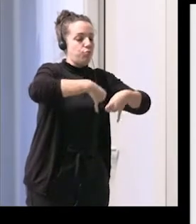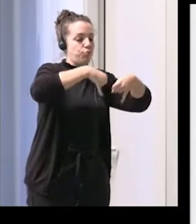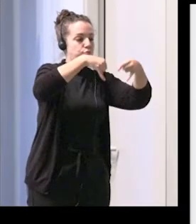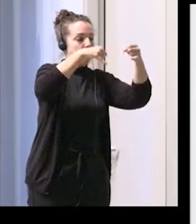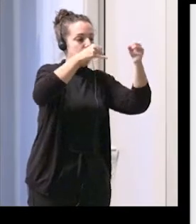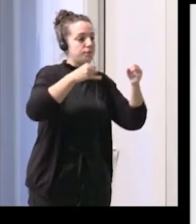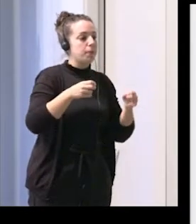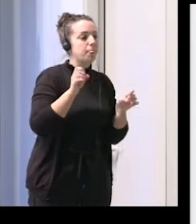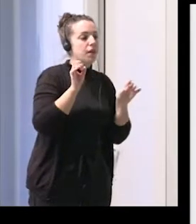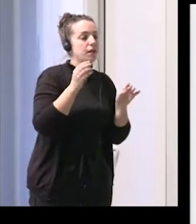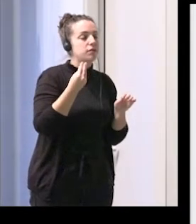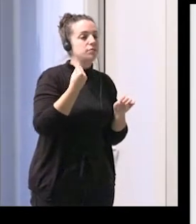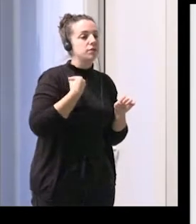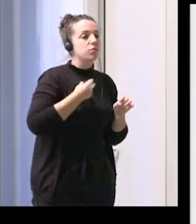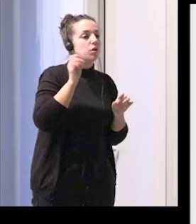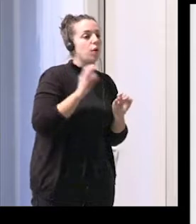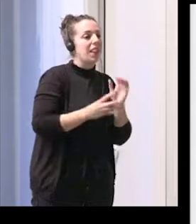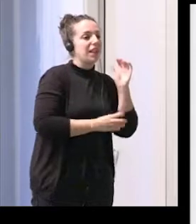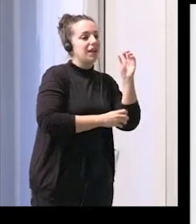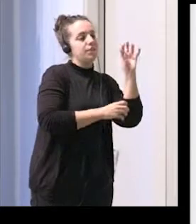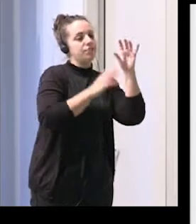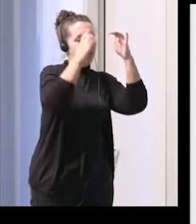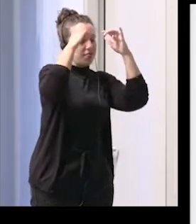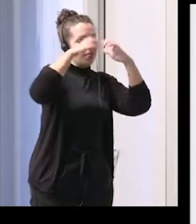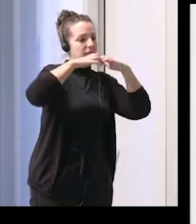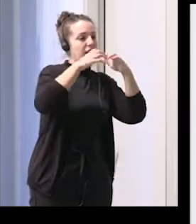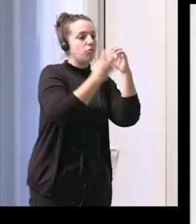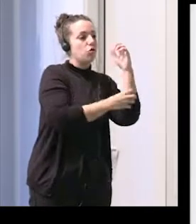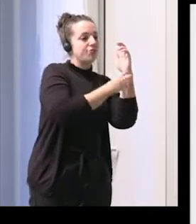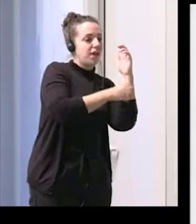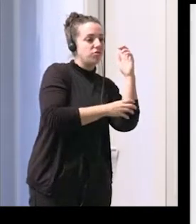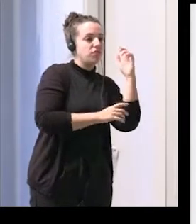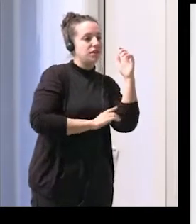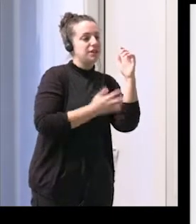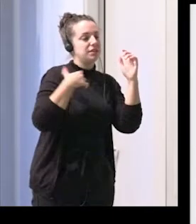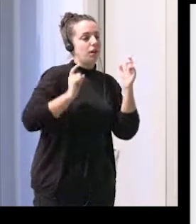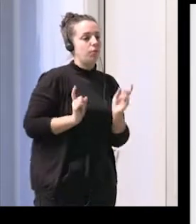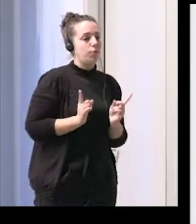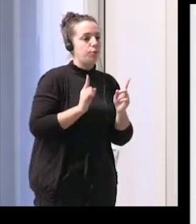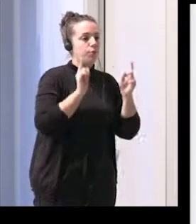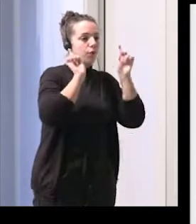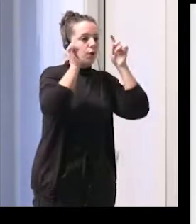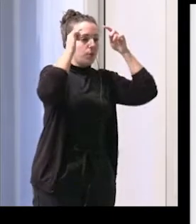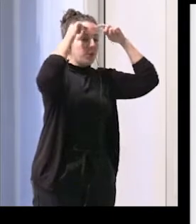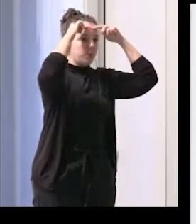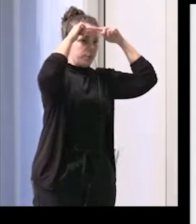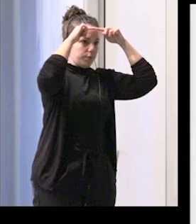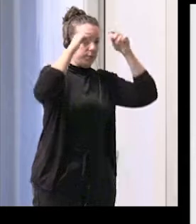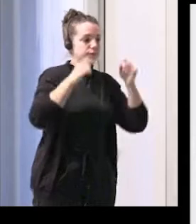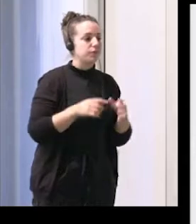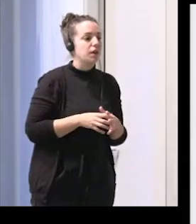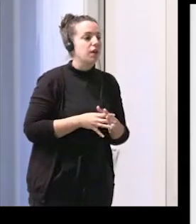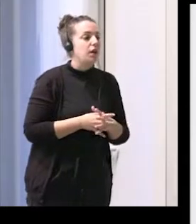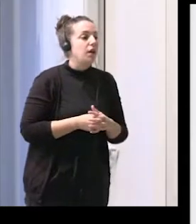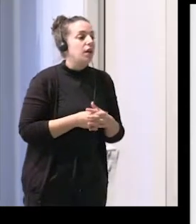be projected up to the cortex. And I want you to remember again that the pathways from each ear